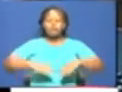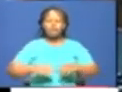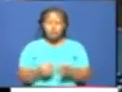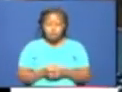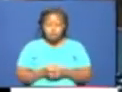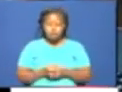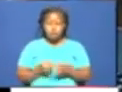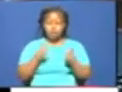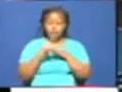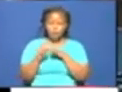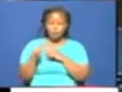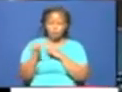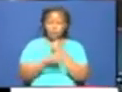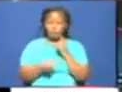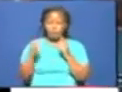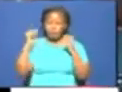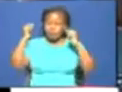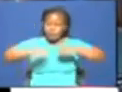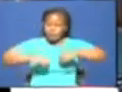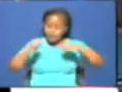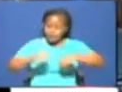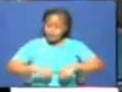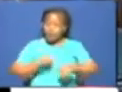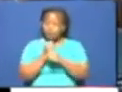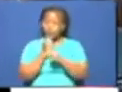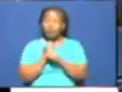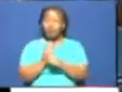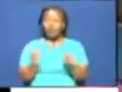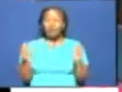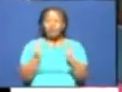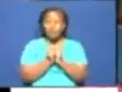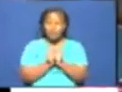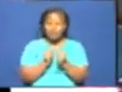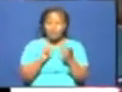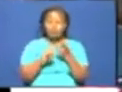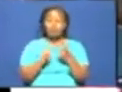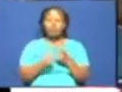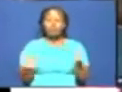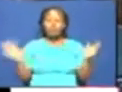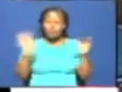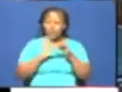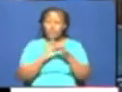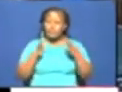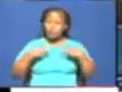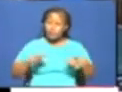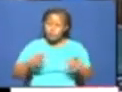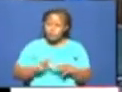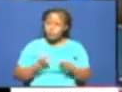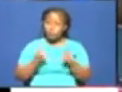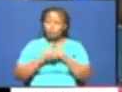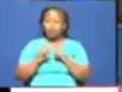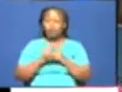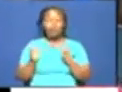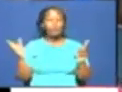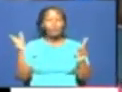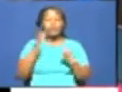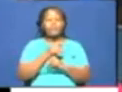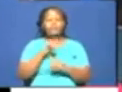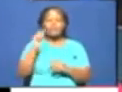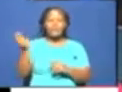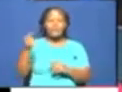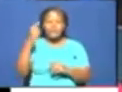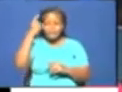We resolved to work together to unite our people in order to realize the Kenyan dream as